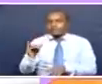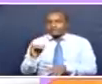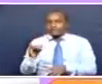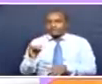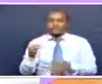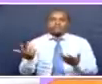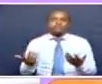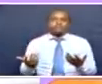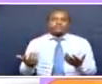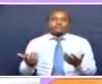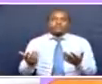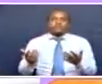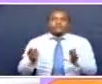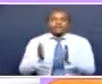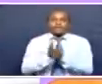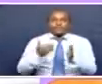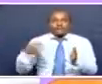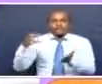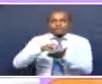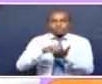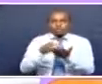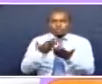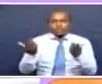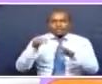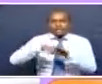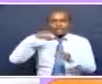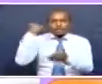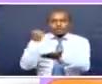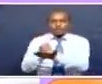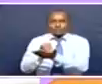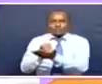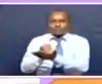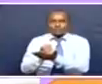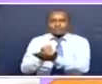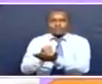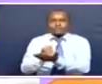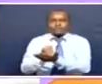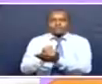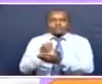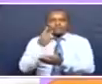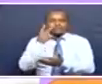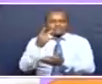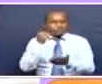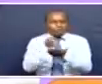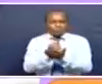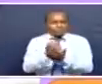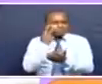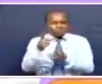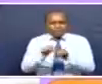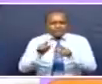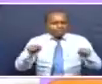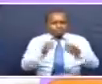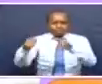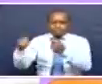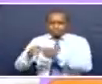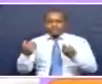course, we have circumstances where even in the offices, mm-hmm. you find we have offices that look like they were vandalized. Even hardware, leave